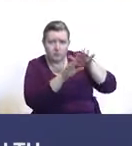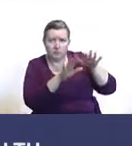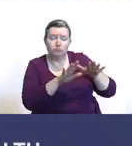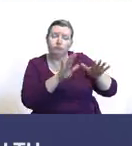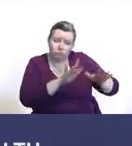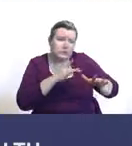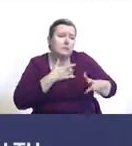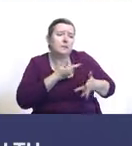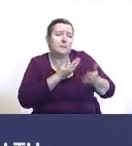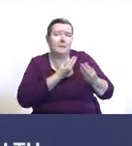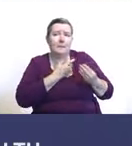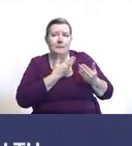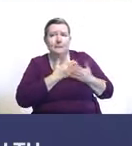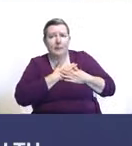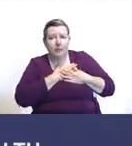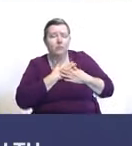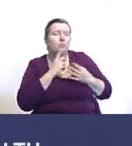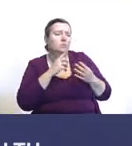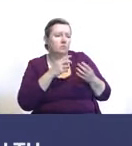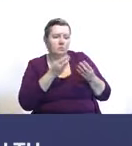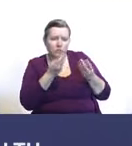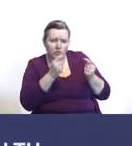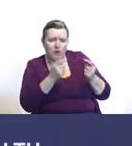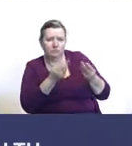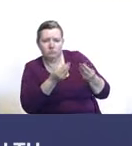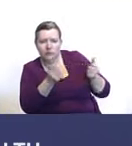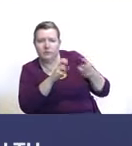a resolve to bring this to a head.